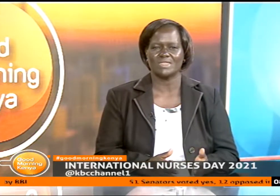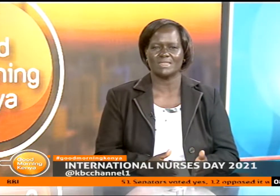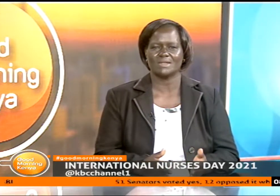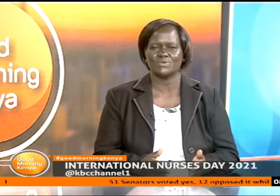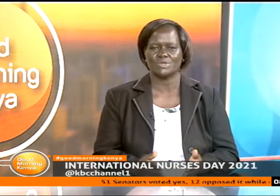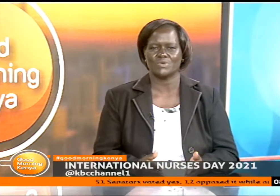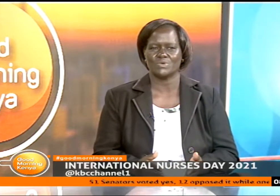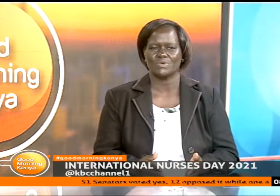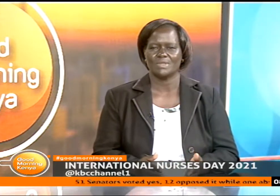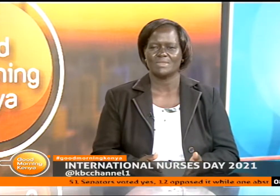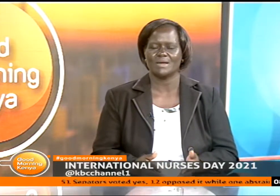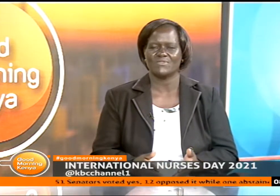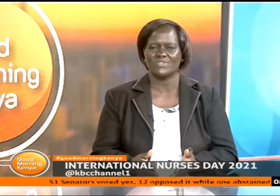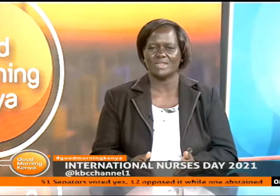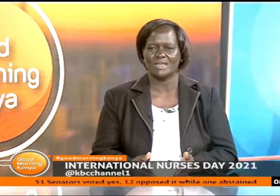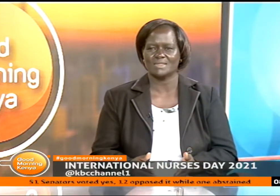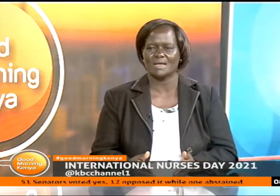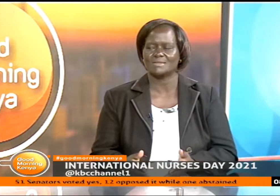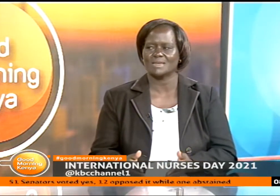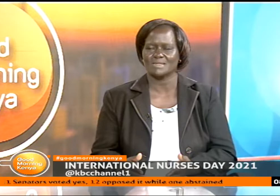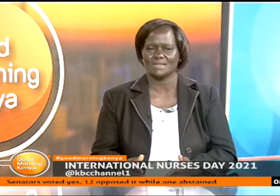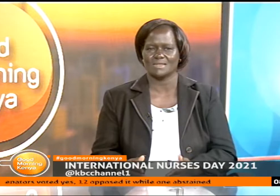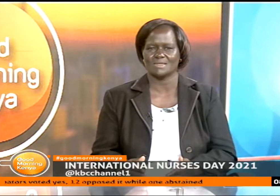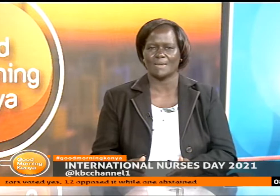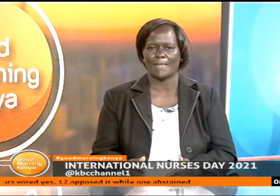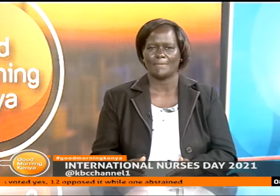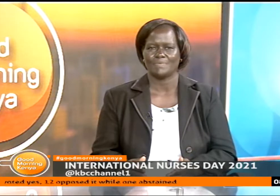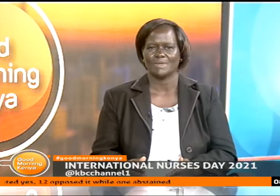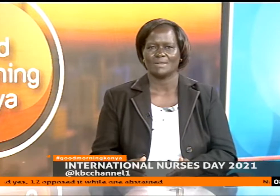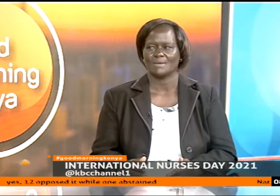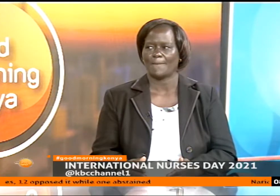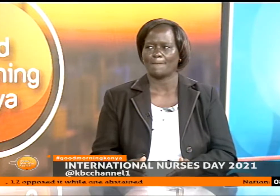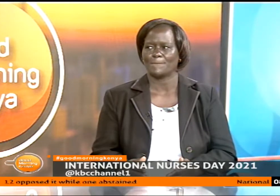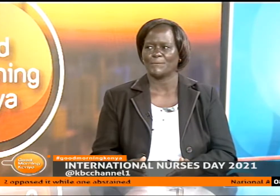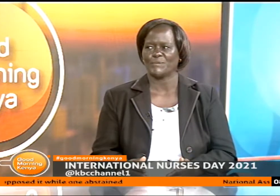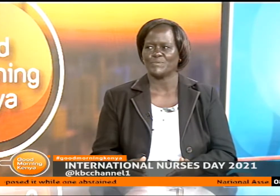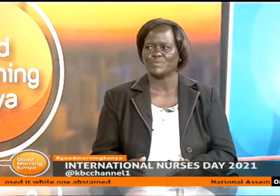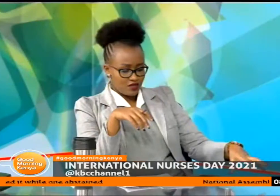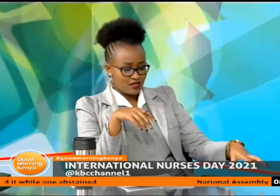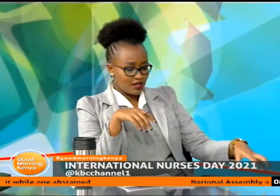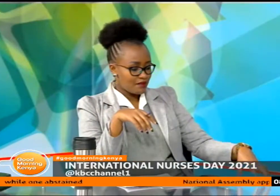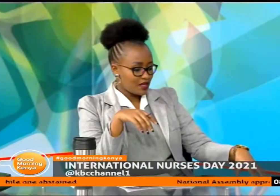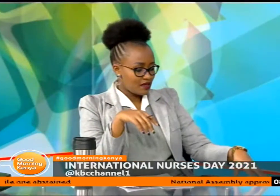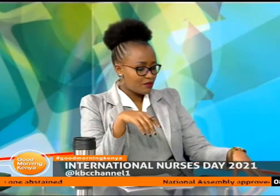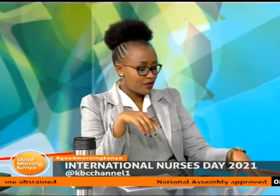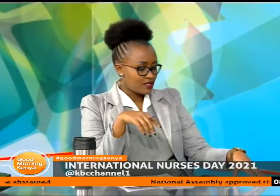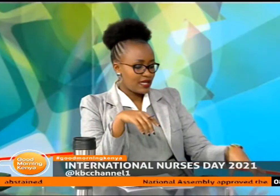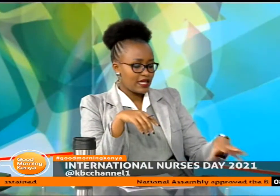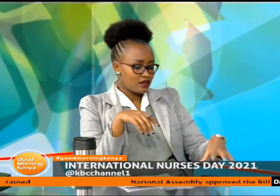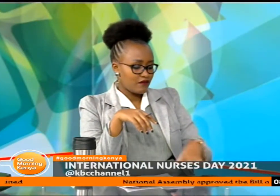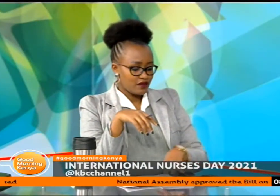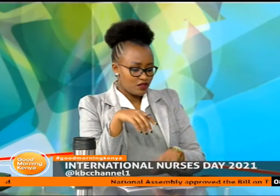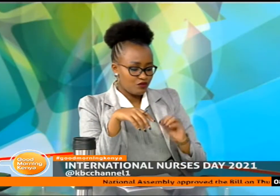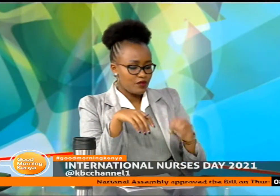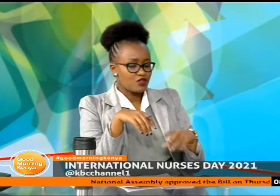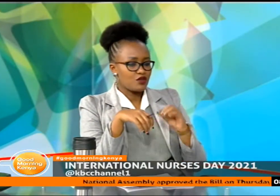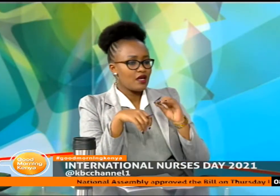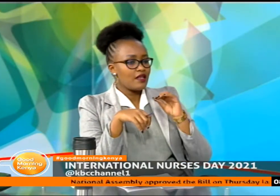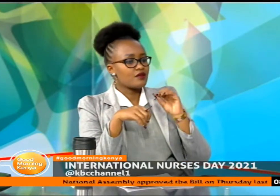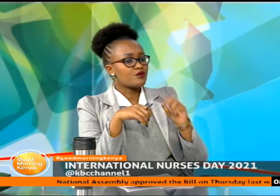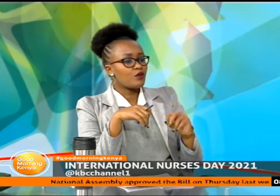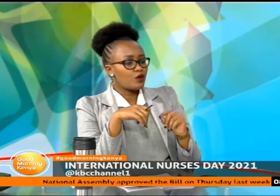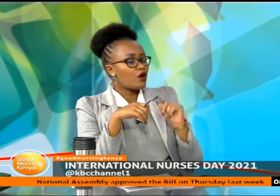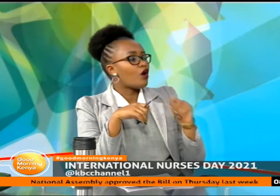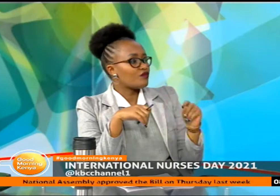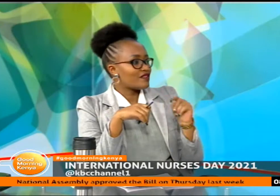in everything that we do, there are failures and successes. All right. Now, allow me to just come in at that point. And I like the fact that you've